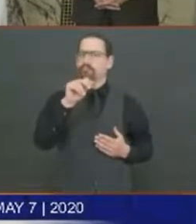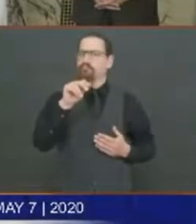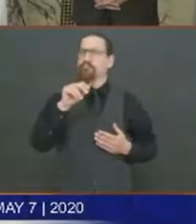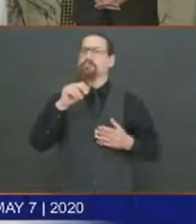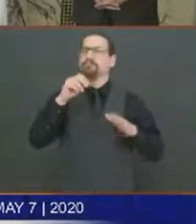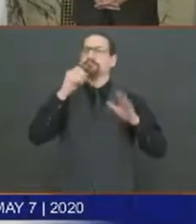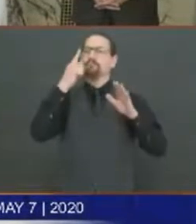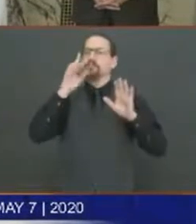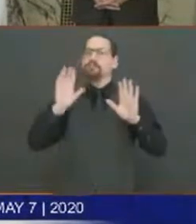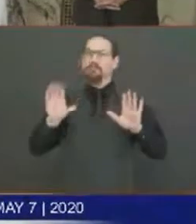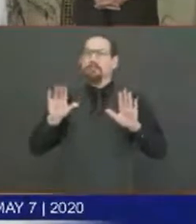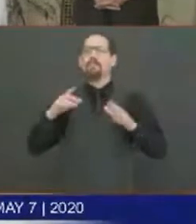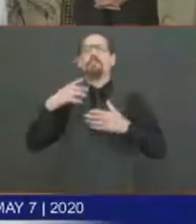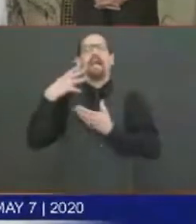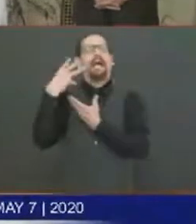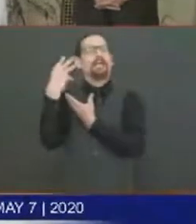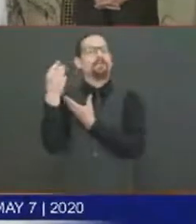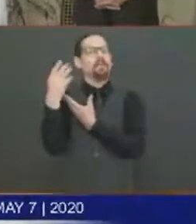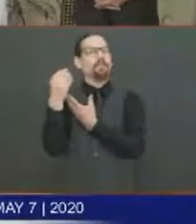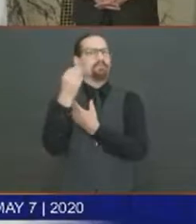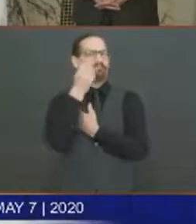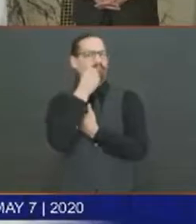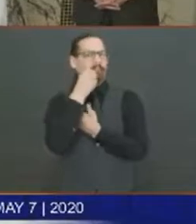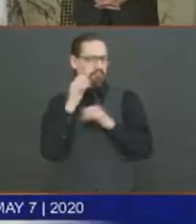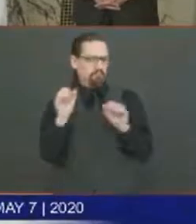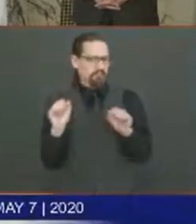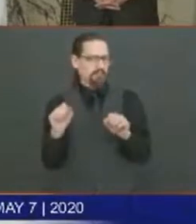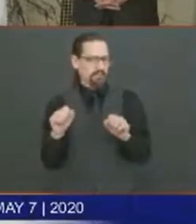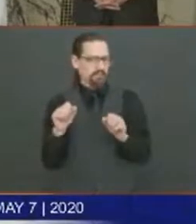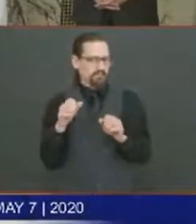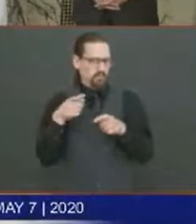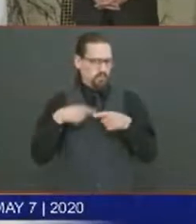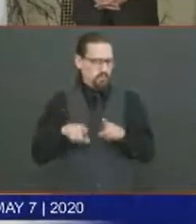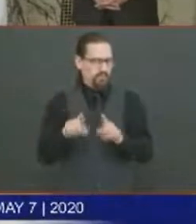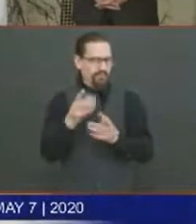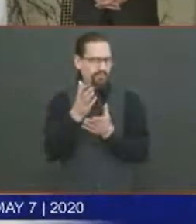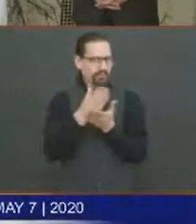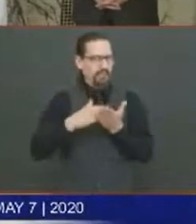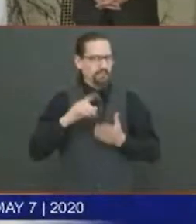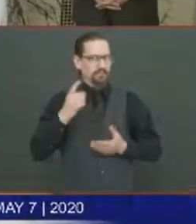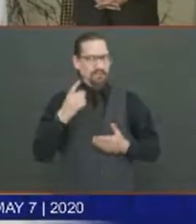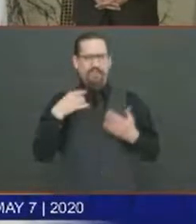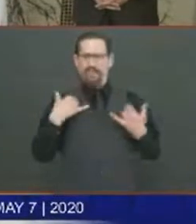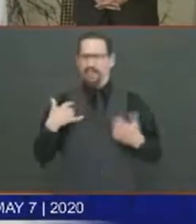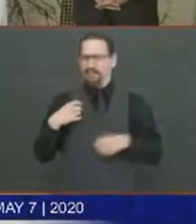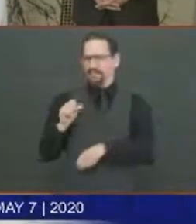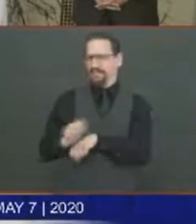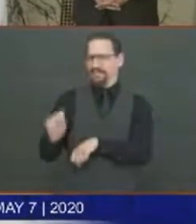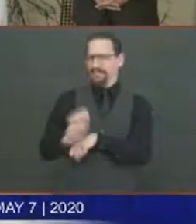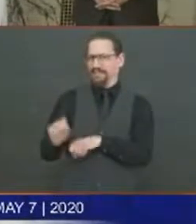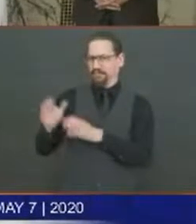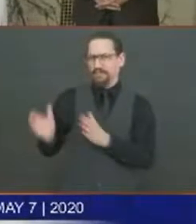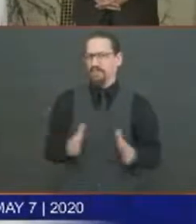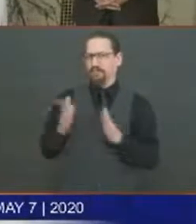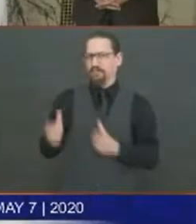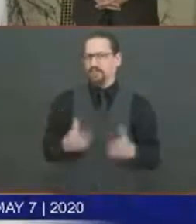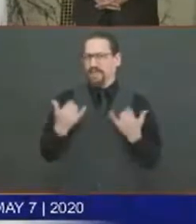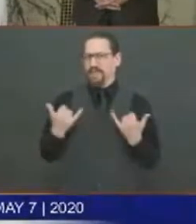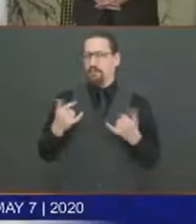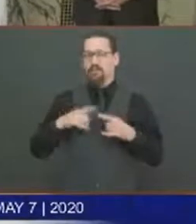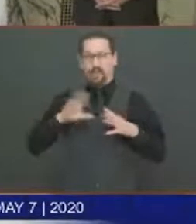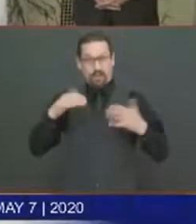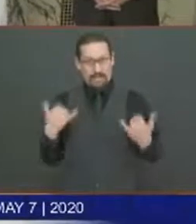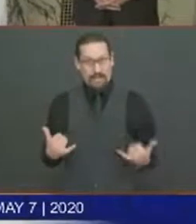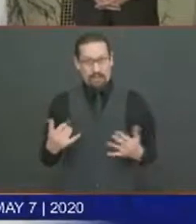outdoor dining. And we're working super hard on that to enable that as quickly as possible. Look, this industry has